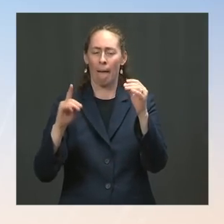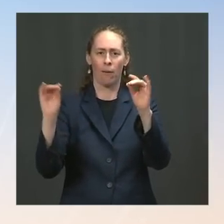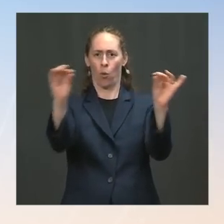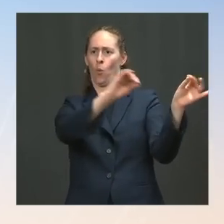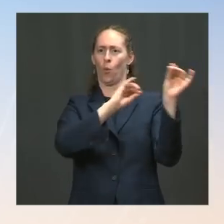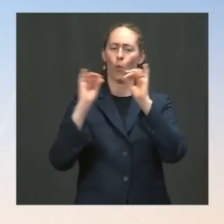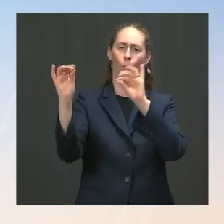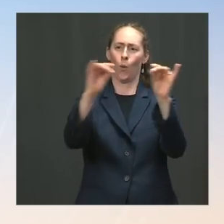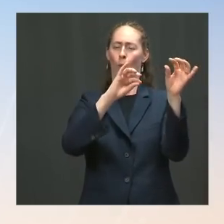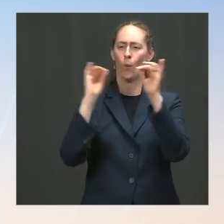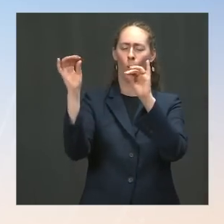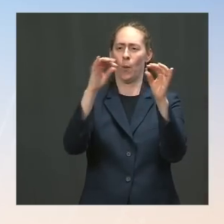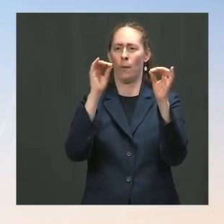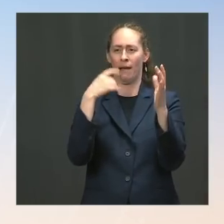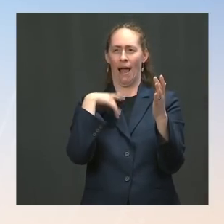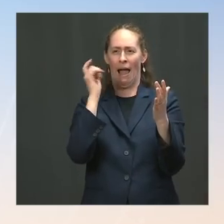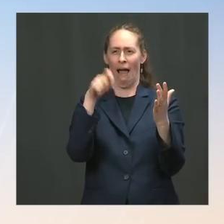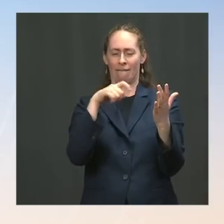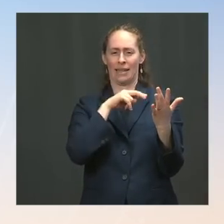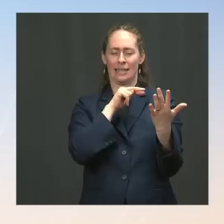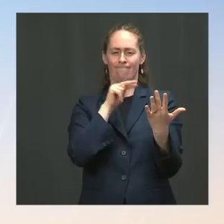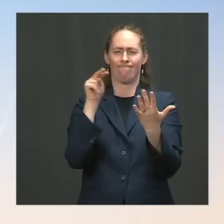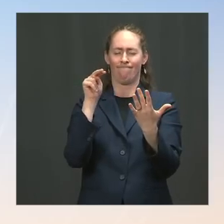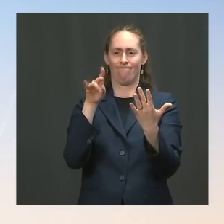asked kind of two questions there, and I promise I'll address them both.